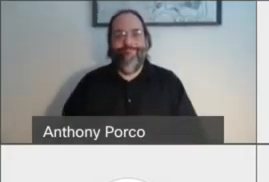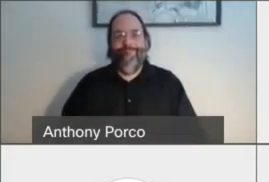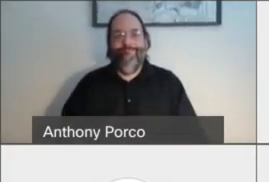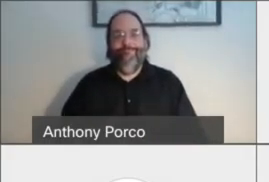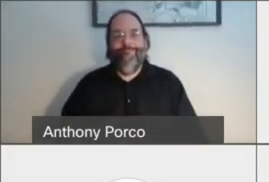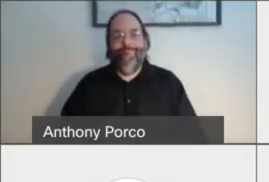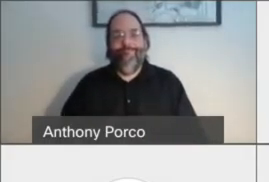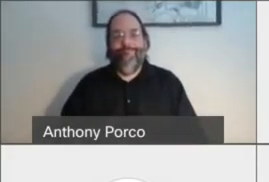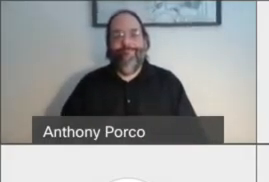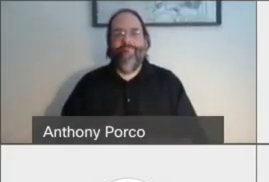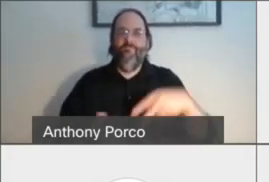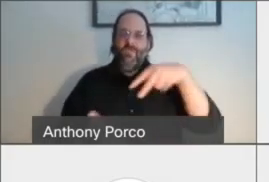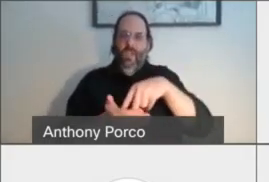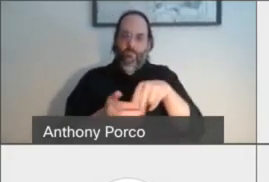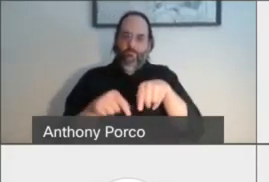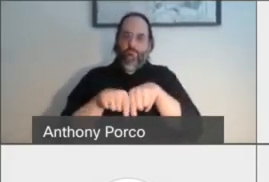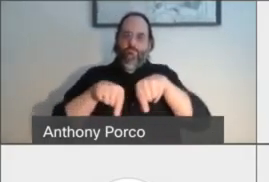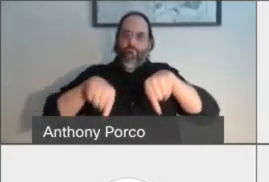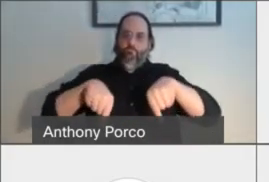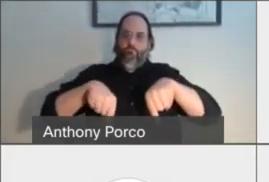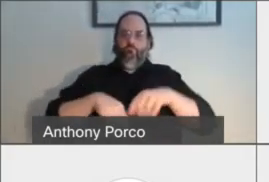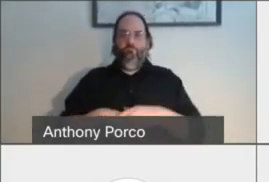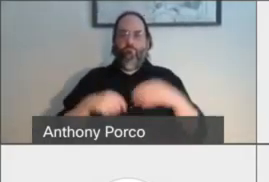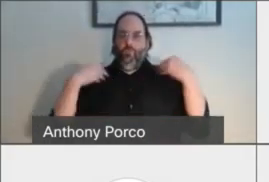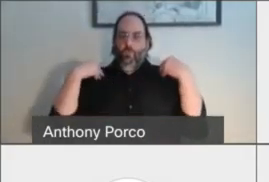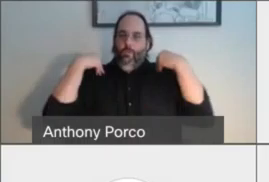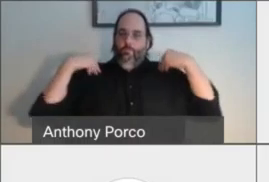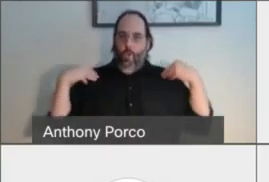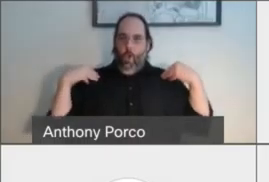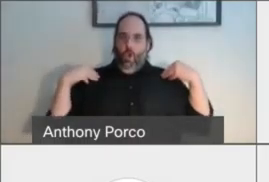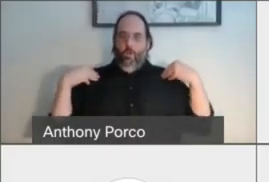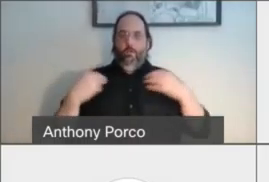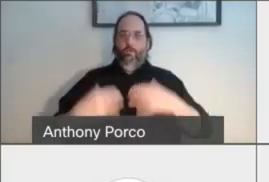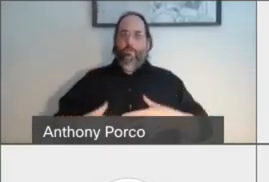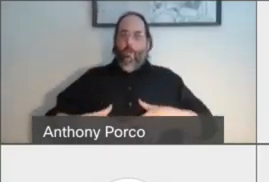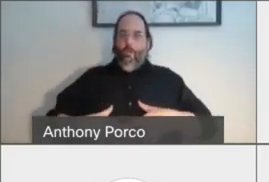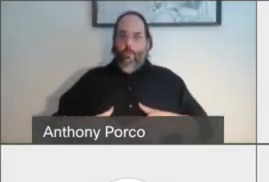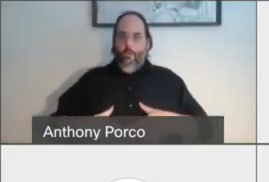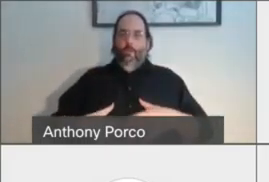I'm gonna stand like this, legs shoulder width apart, stomach's in tight, just relax the body.